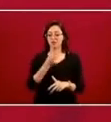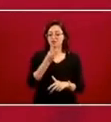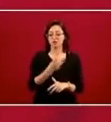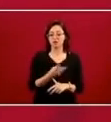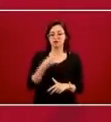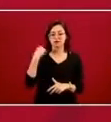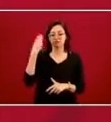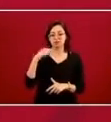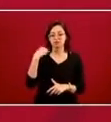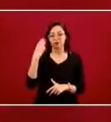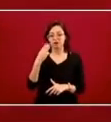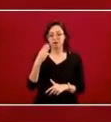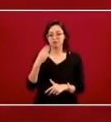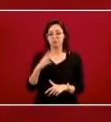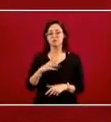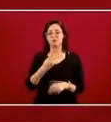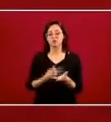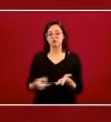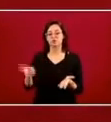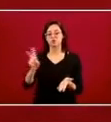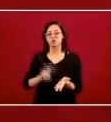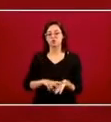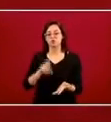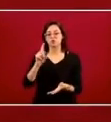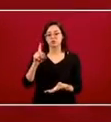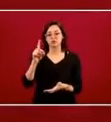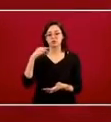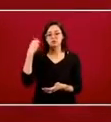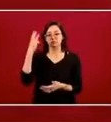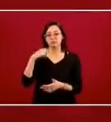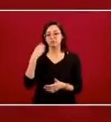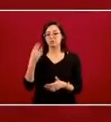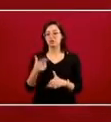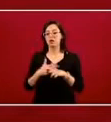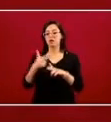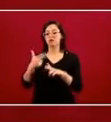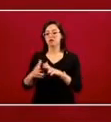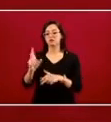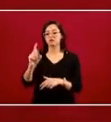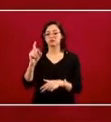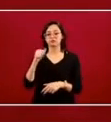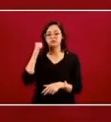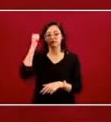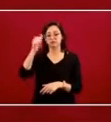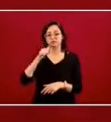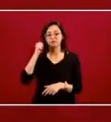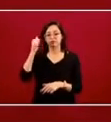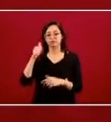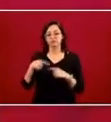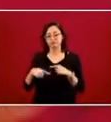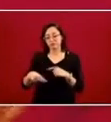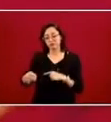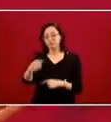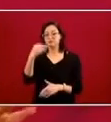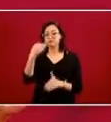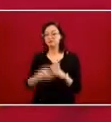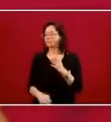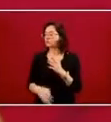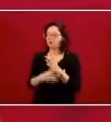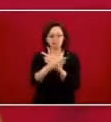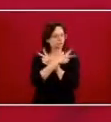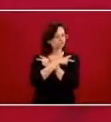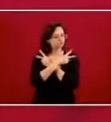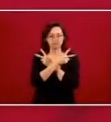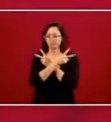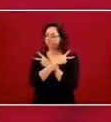program of healthy distance. It started on the 23rd of March. It intensified on the 30th of